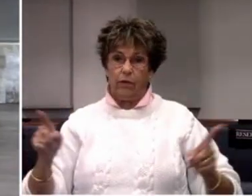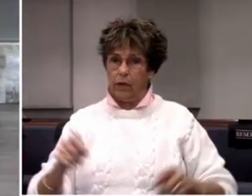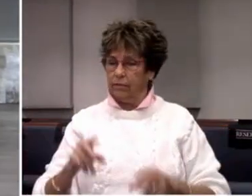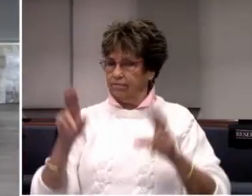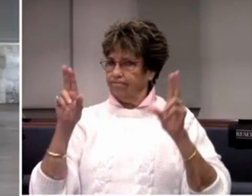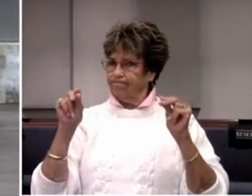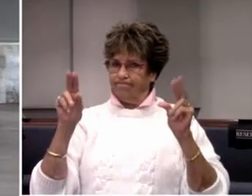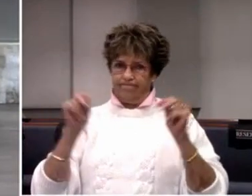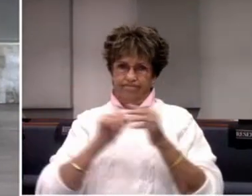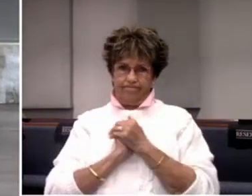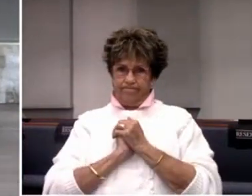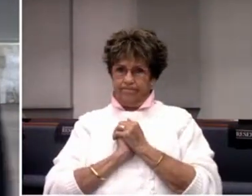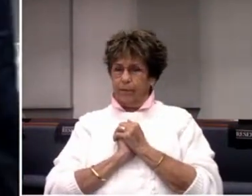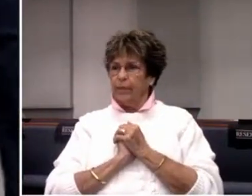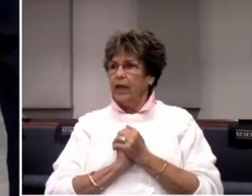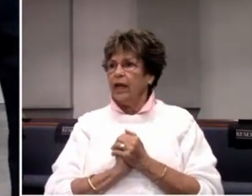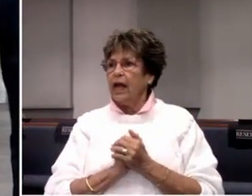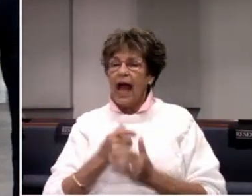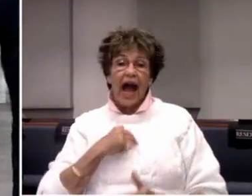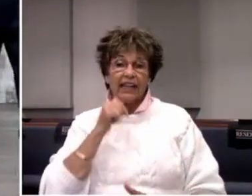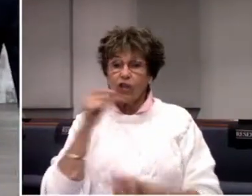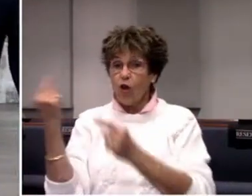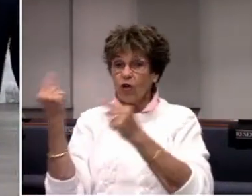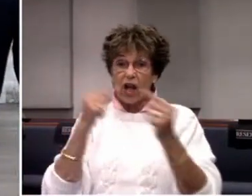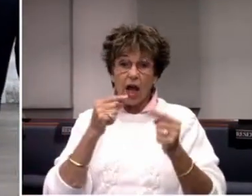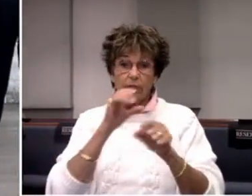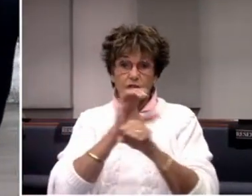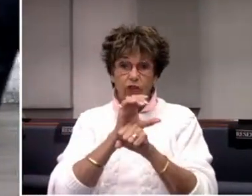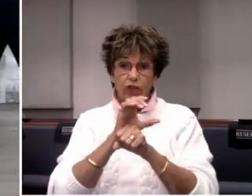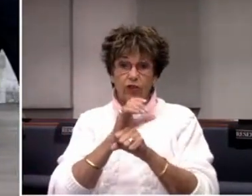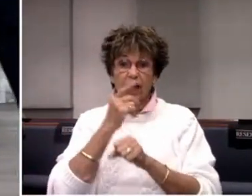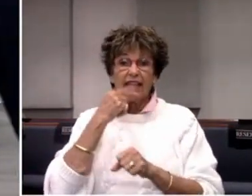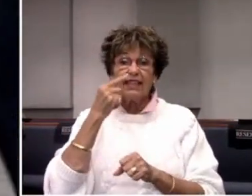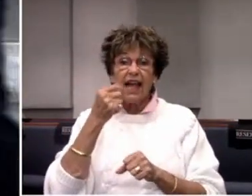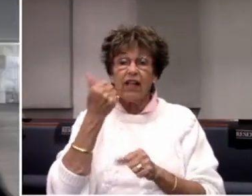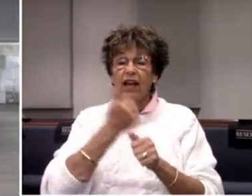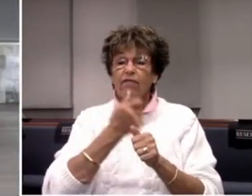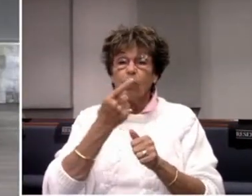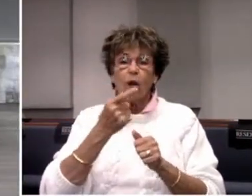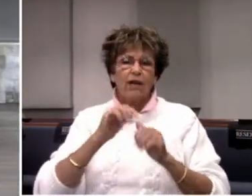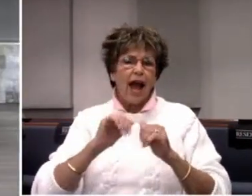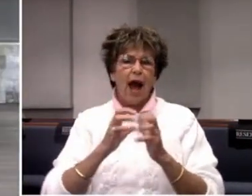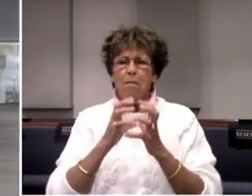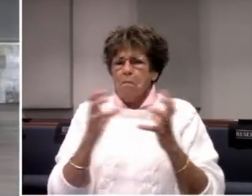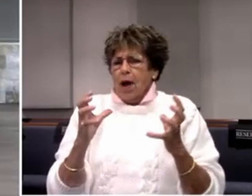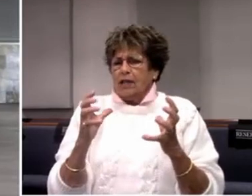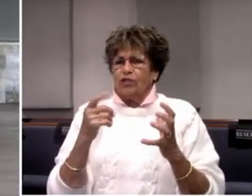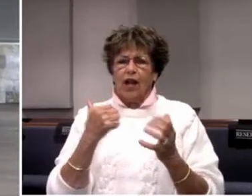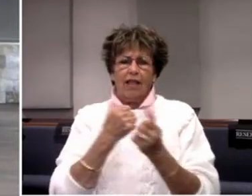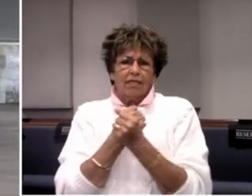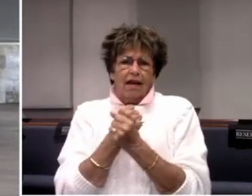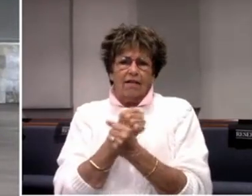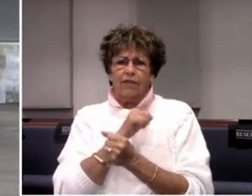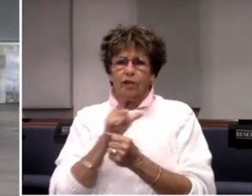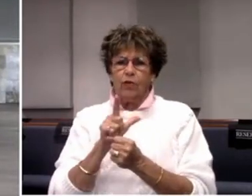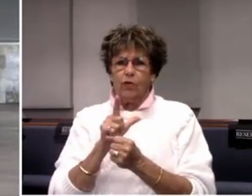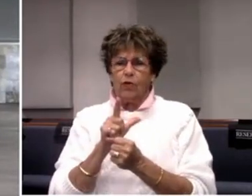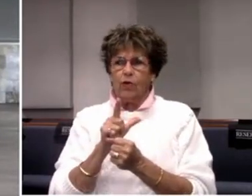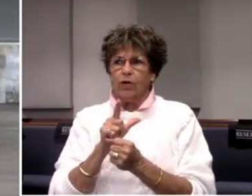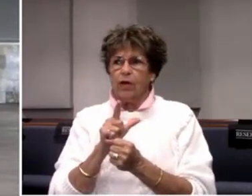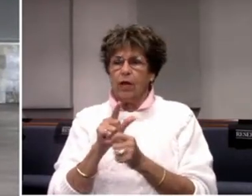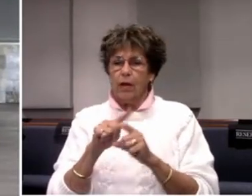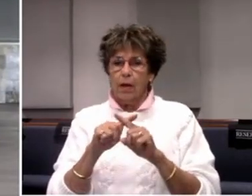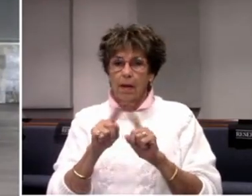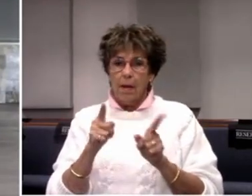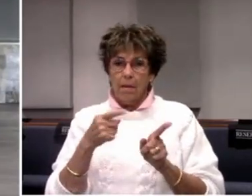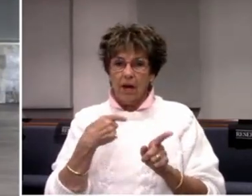Which means I don't come to church and tell everybody how much I love the Lord, and then I practice recompensing evil